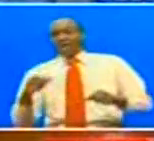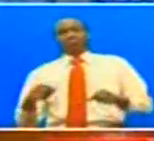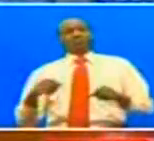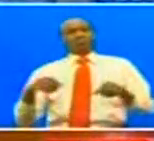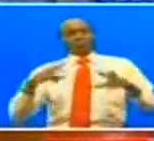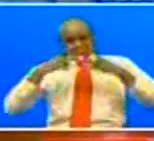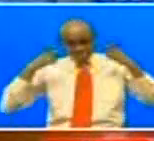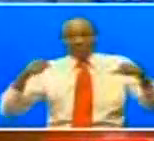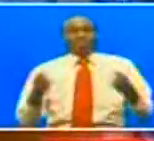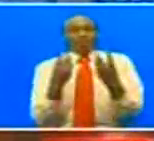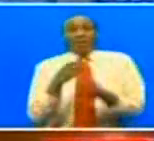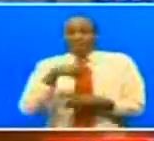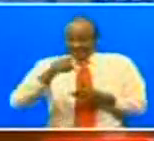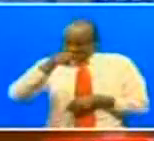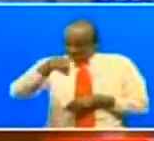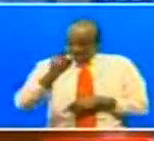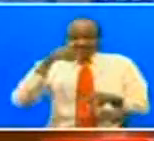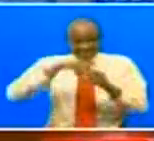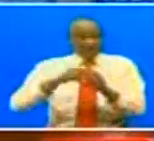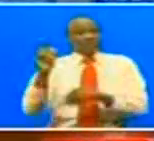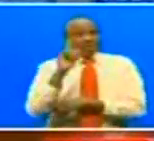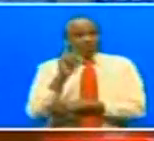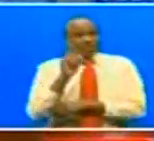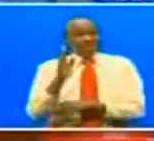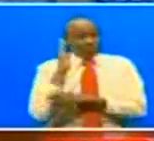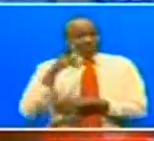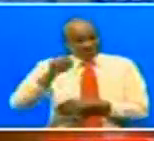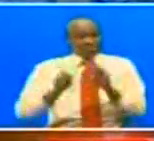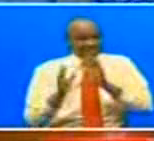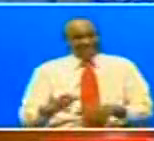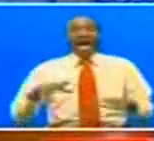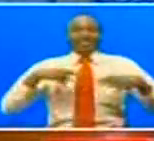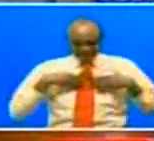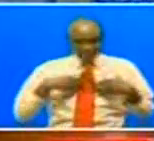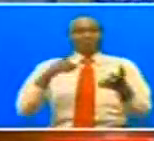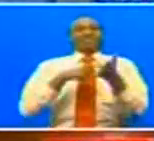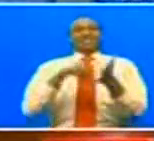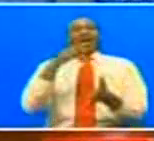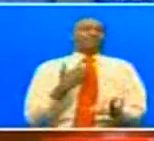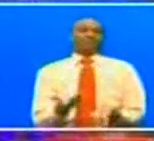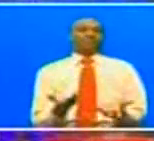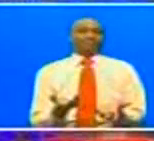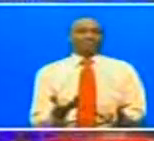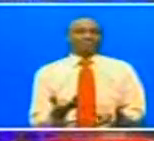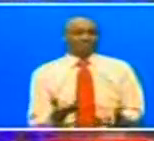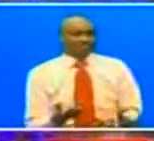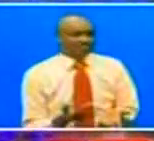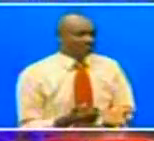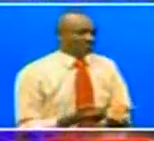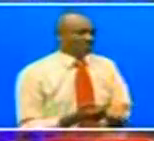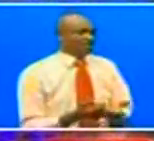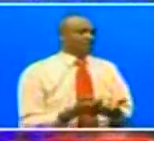The Internal Security Minister has admitted that. What do you say? I mean, what is it? Well, look, first of all, I